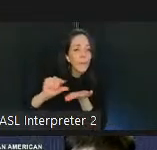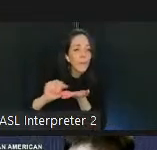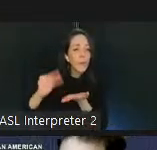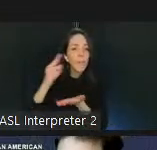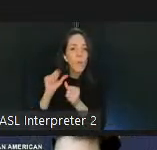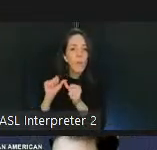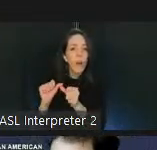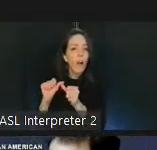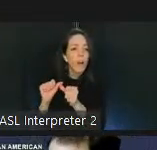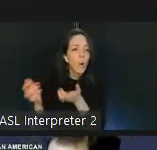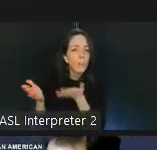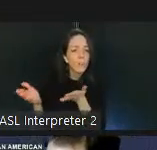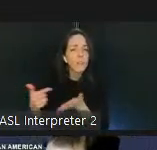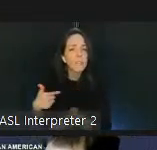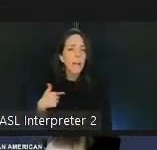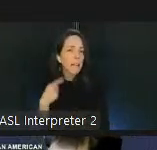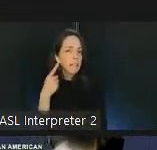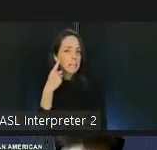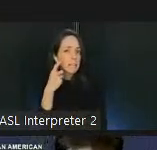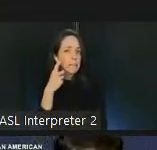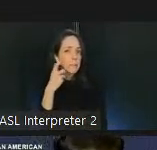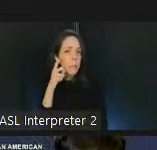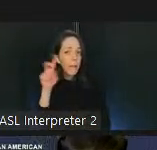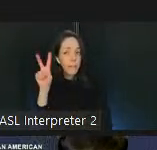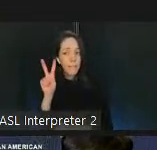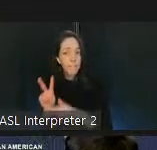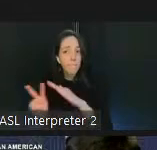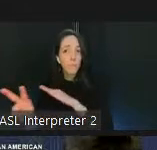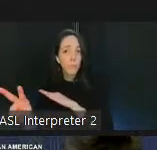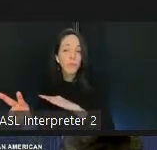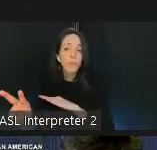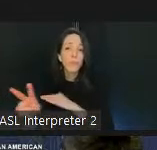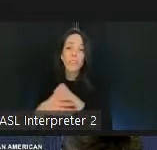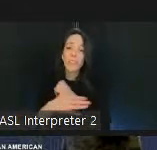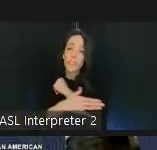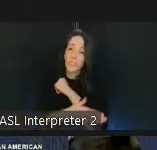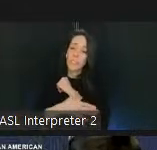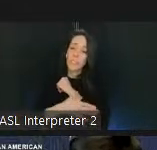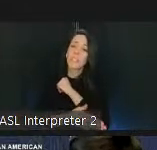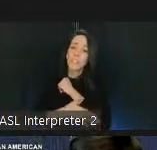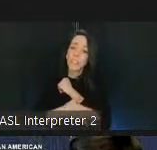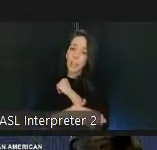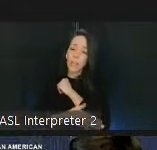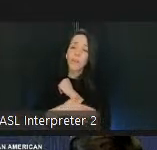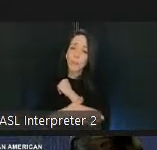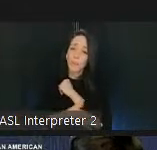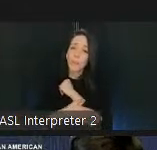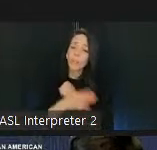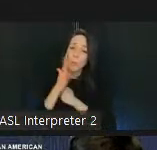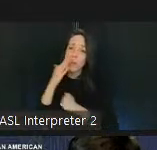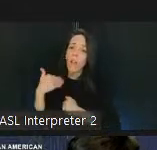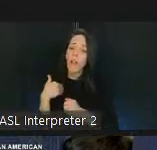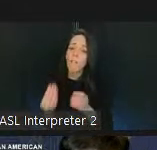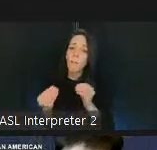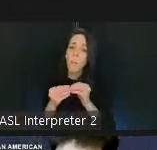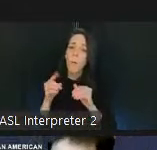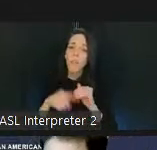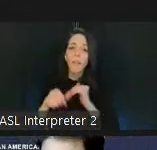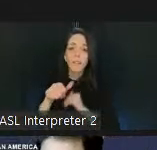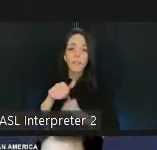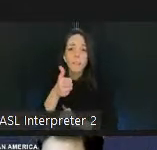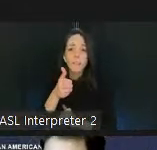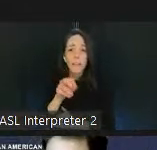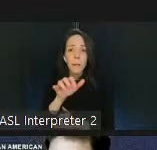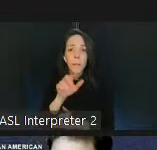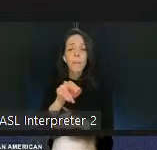the county will be facing, I'm going to just say well over $10 million a year in